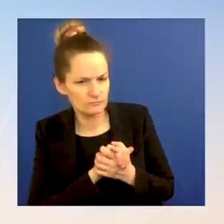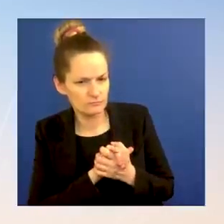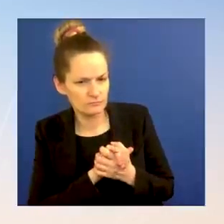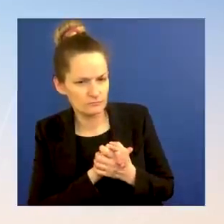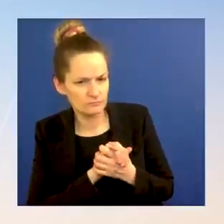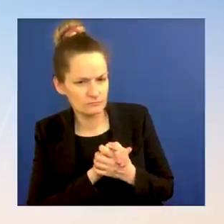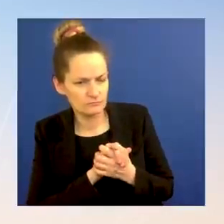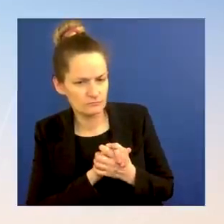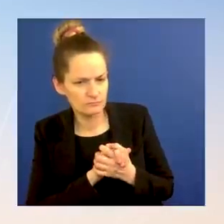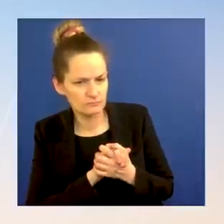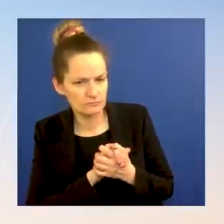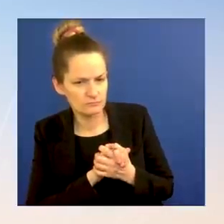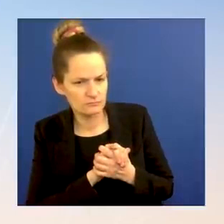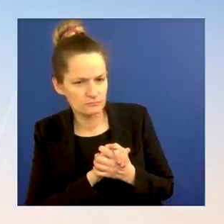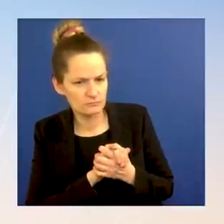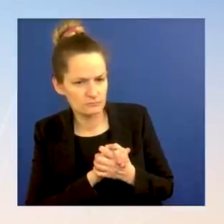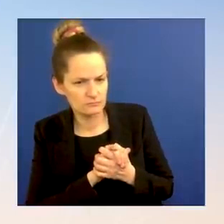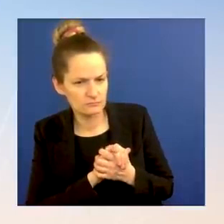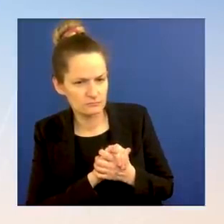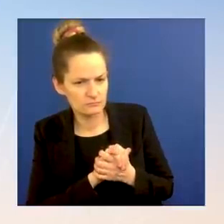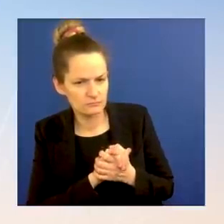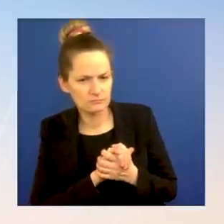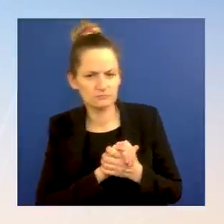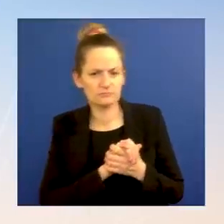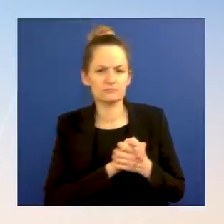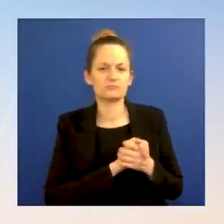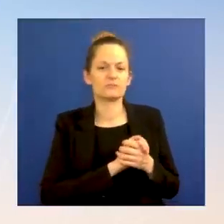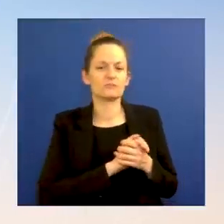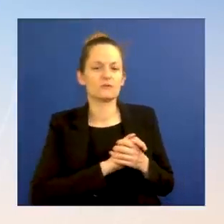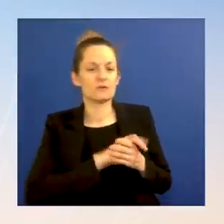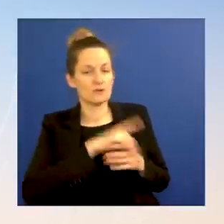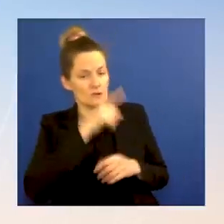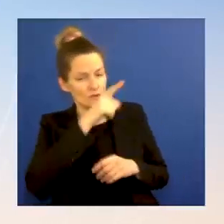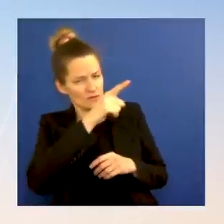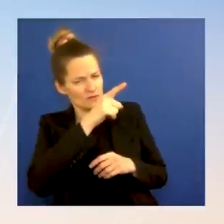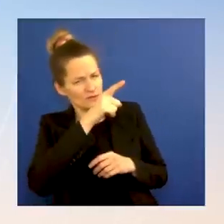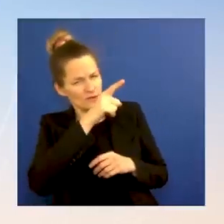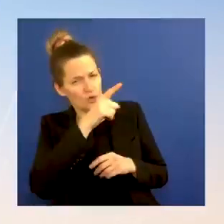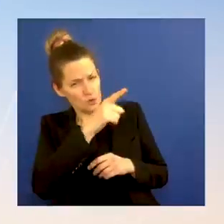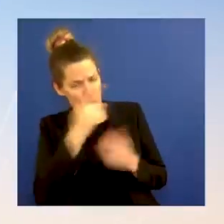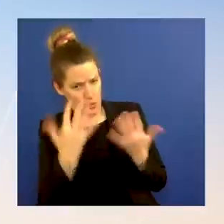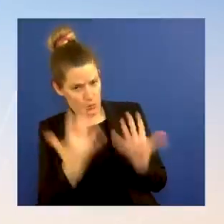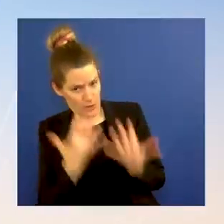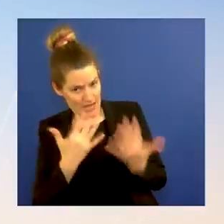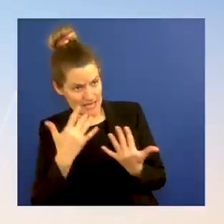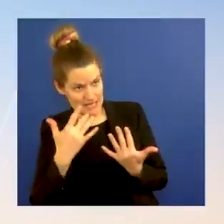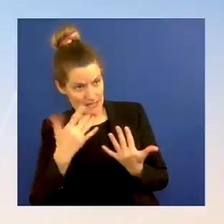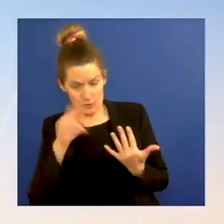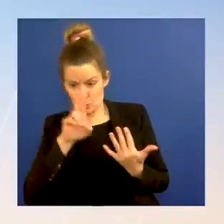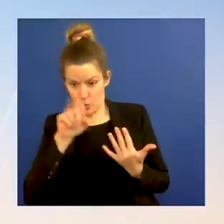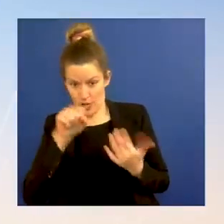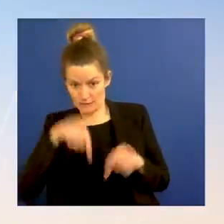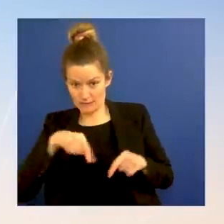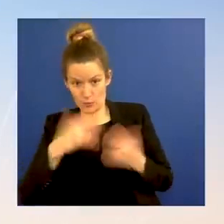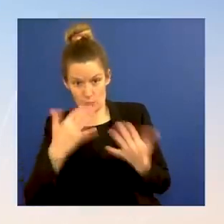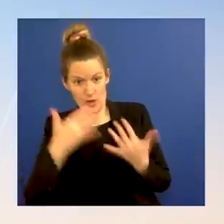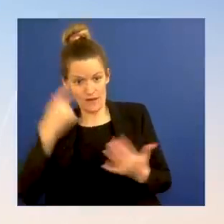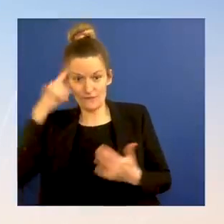more heavily on Russian gas? And is there this idea that making that decision from here would somehow, you